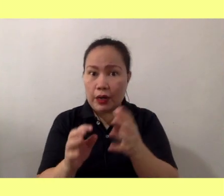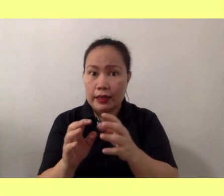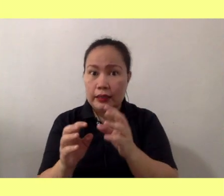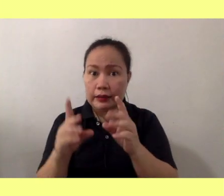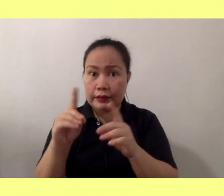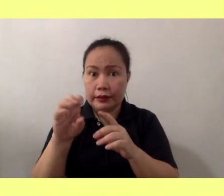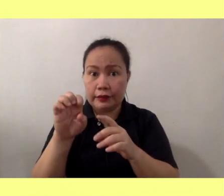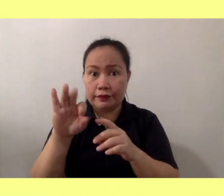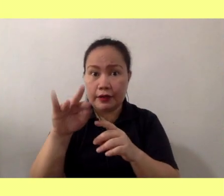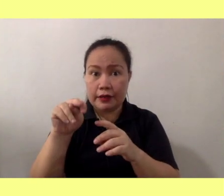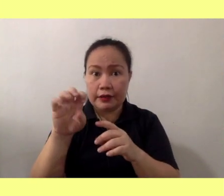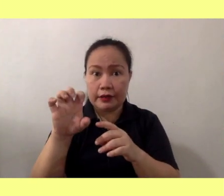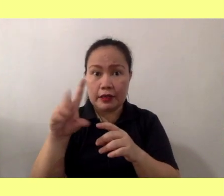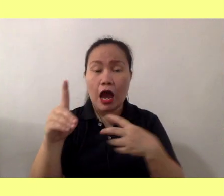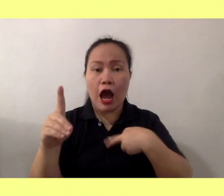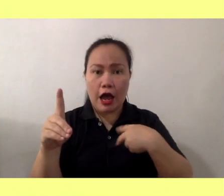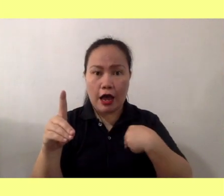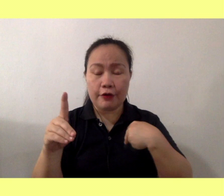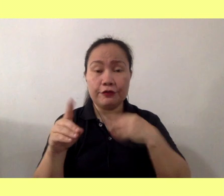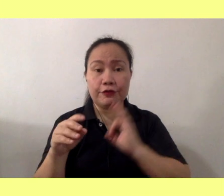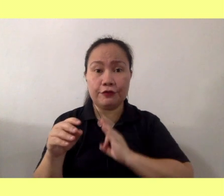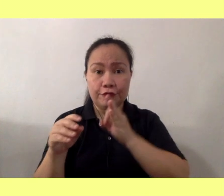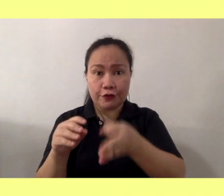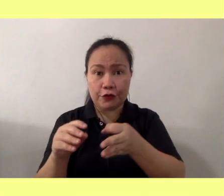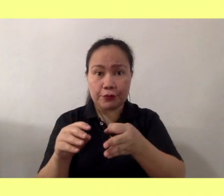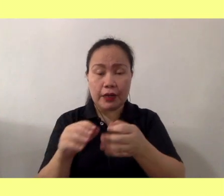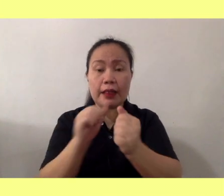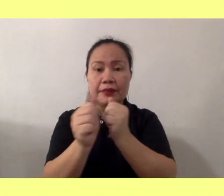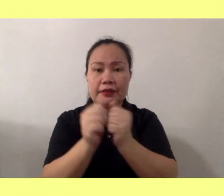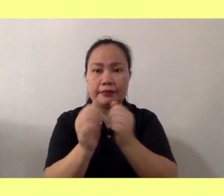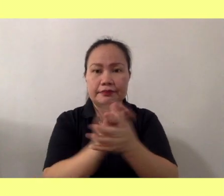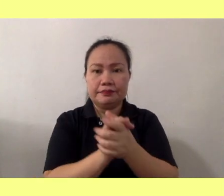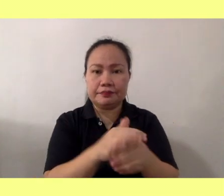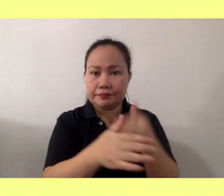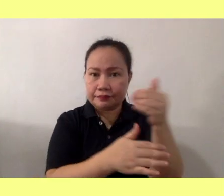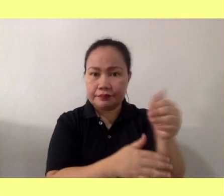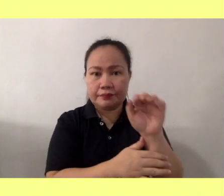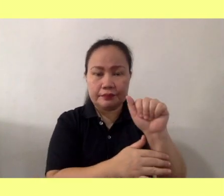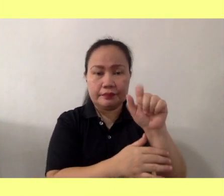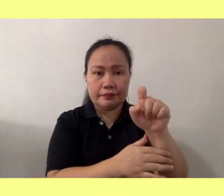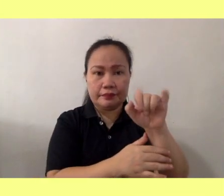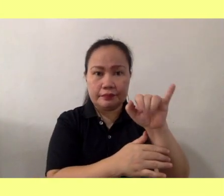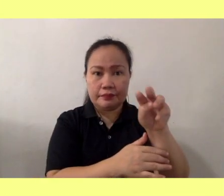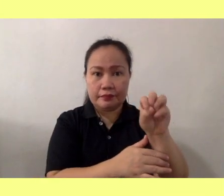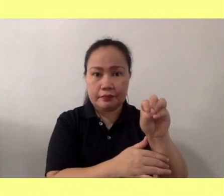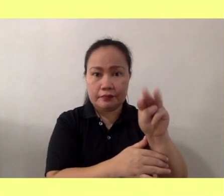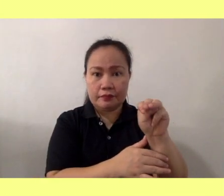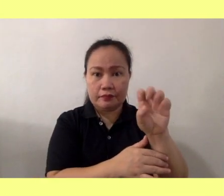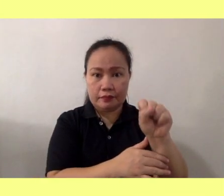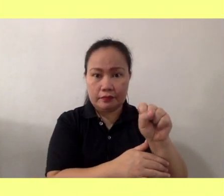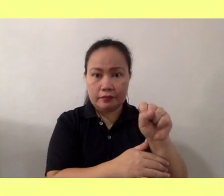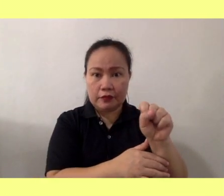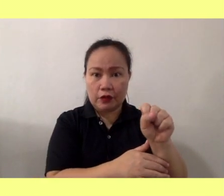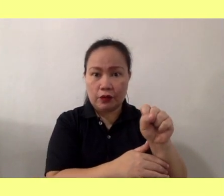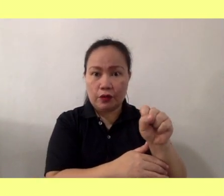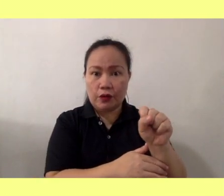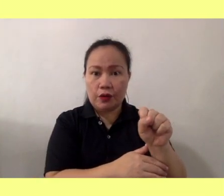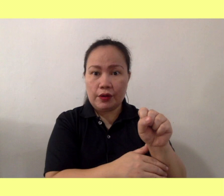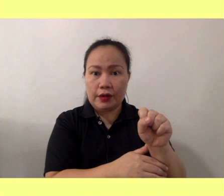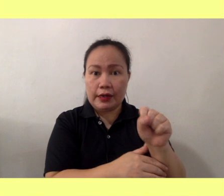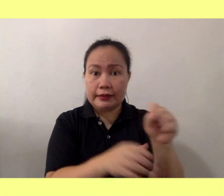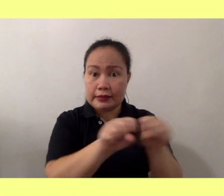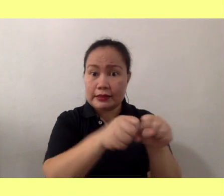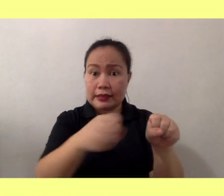say axioms or postulates, it is a statement which is accepted as true without proof. So, ito